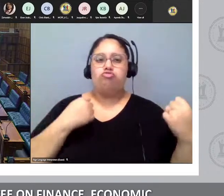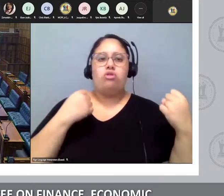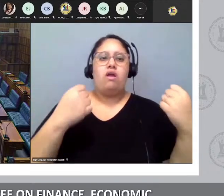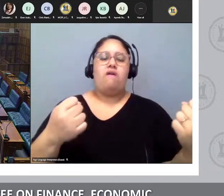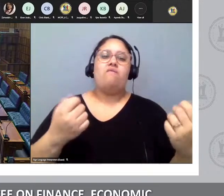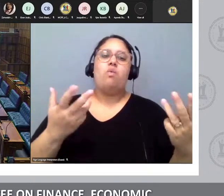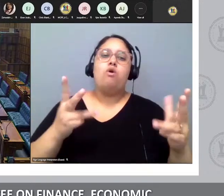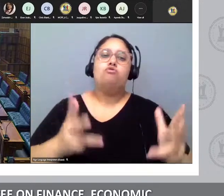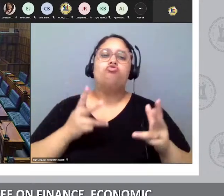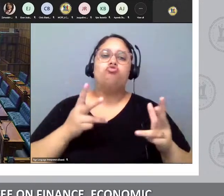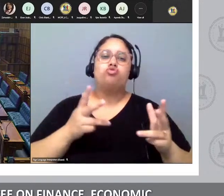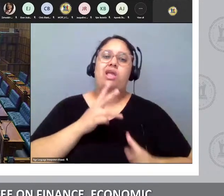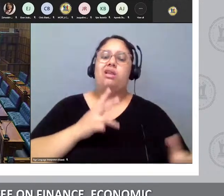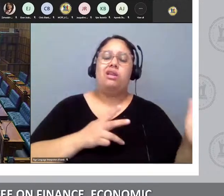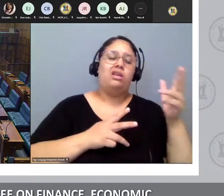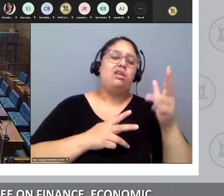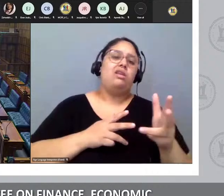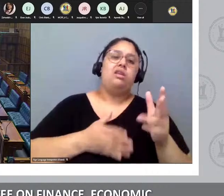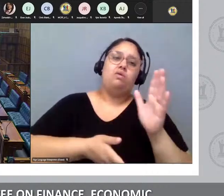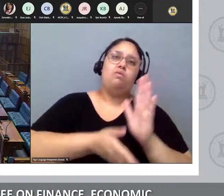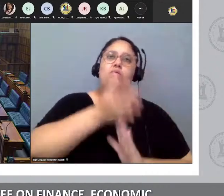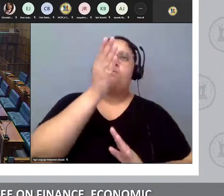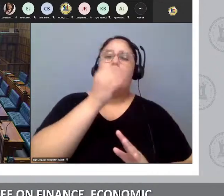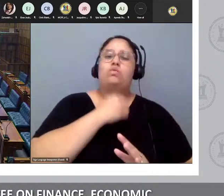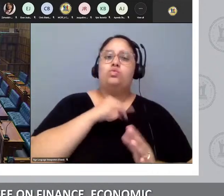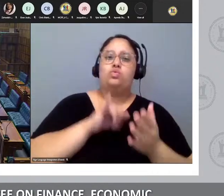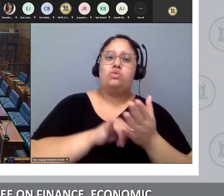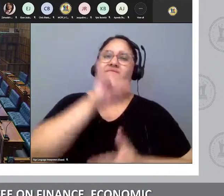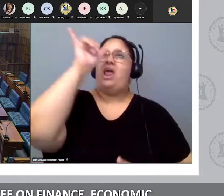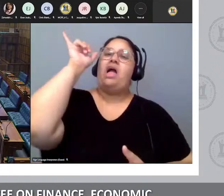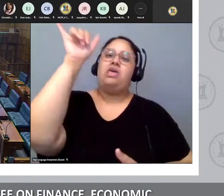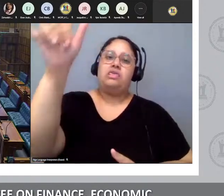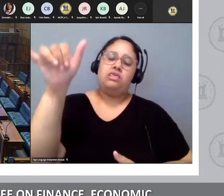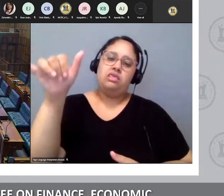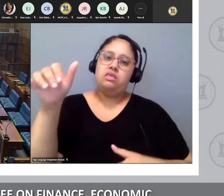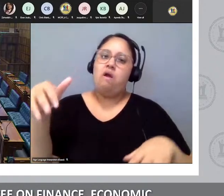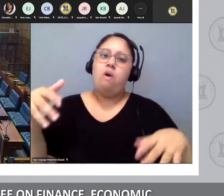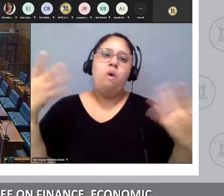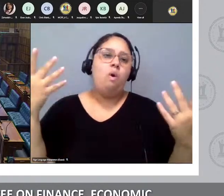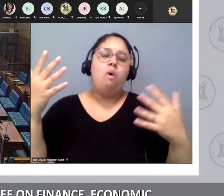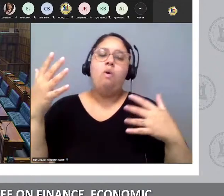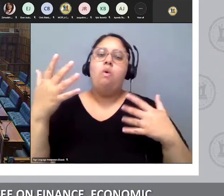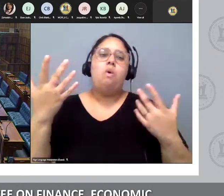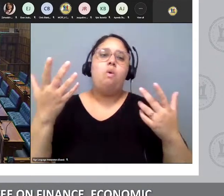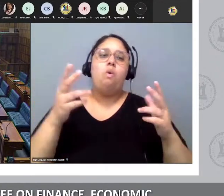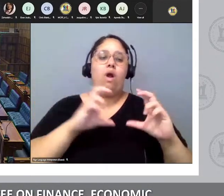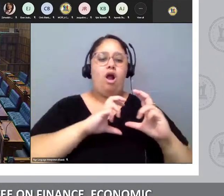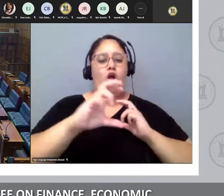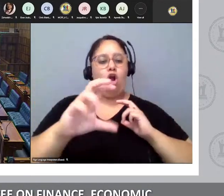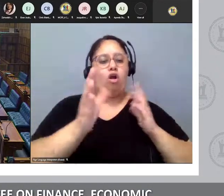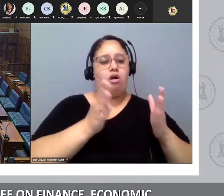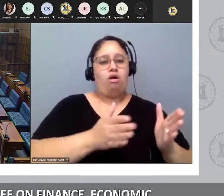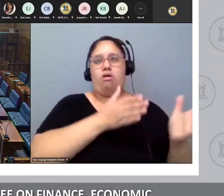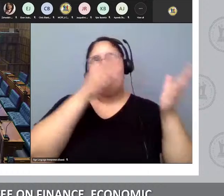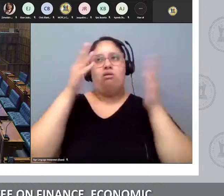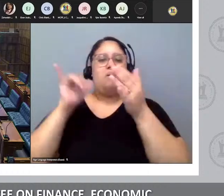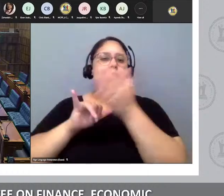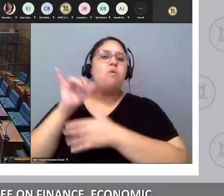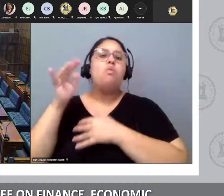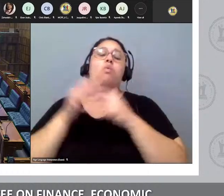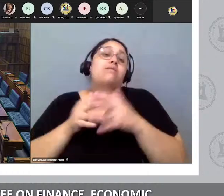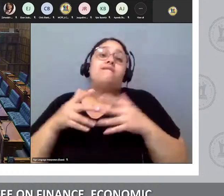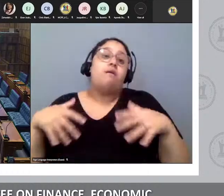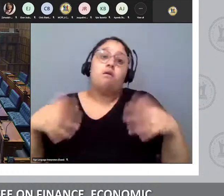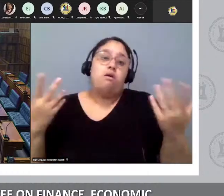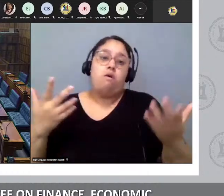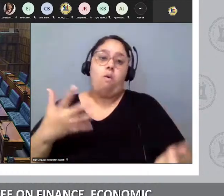Freight on uh on an aeroplane or whatever the case may be uh these obviously